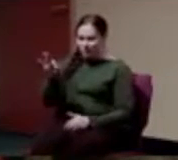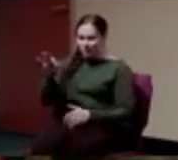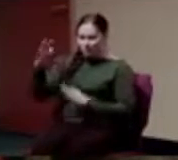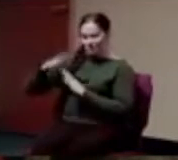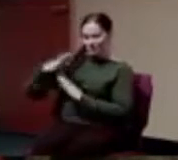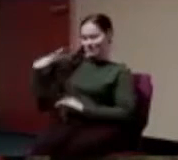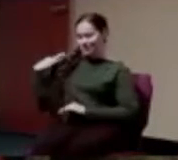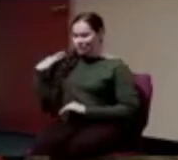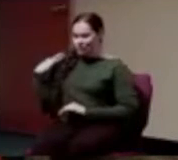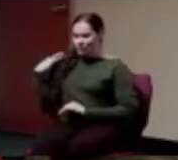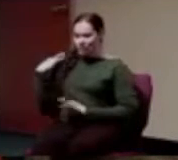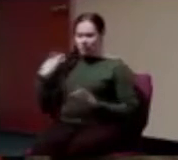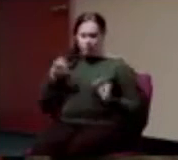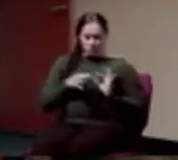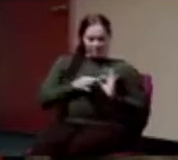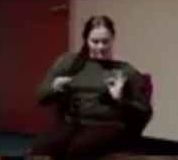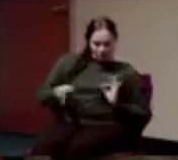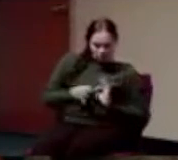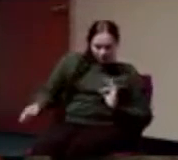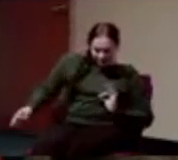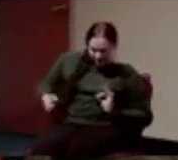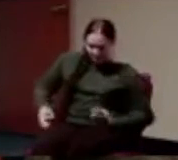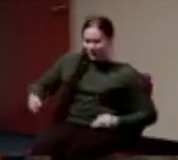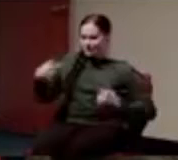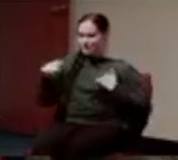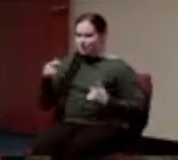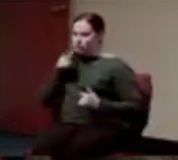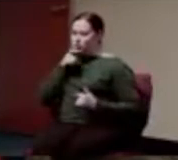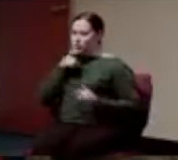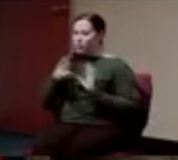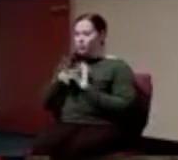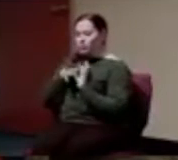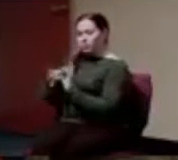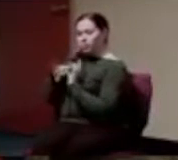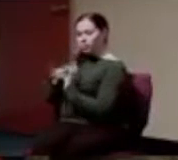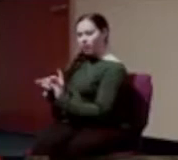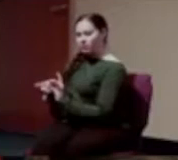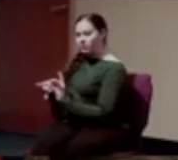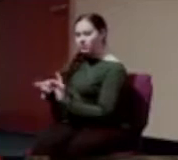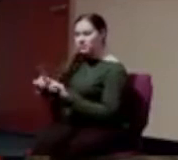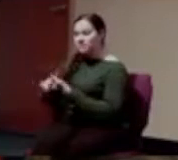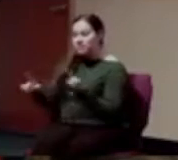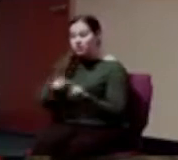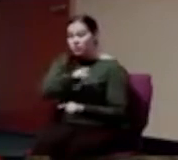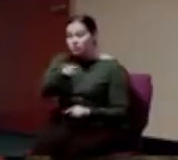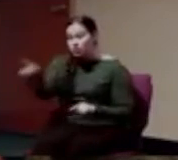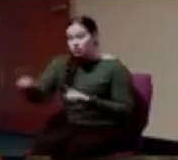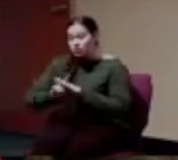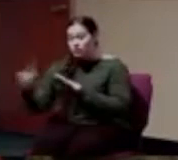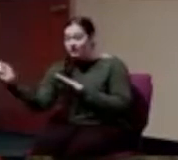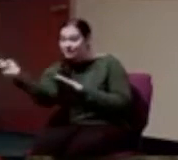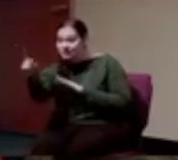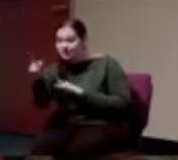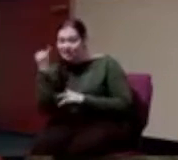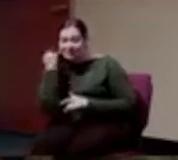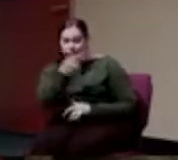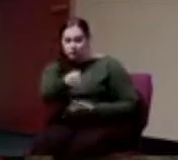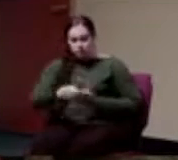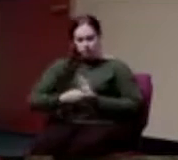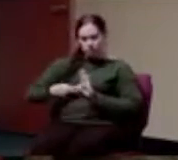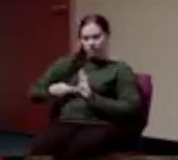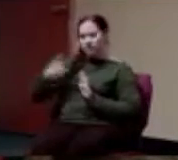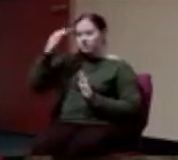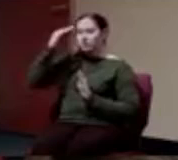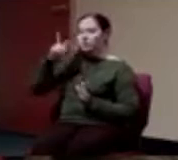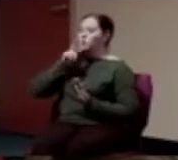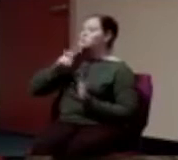going to have the verses on your shirt that show who you belong to. But when you leave here, if you claim to know who Jesus is, you